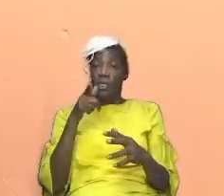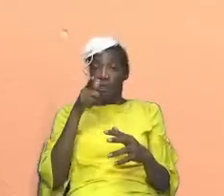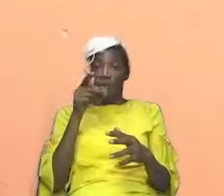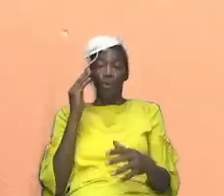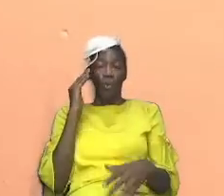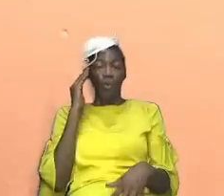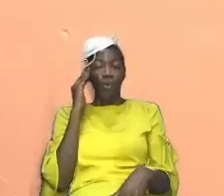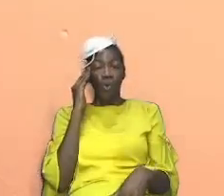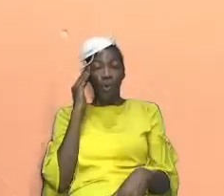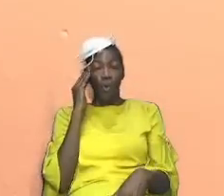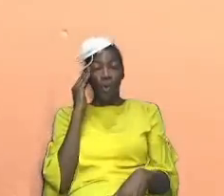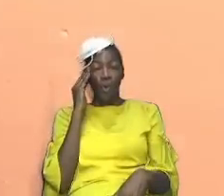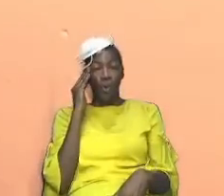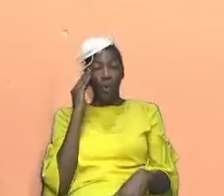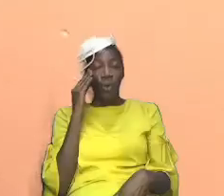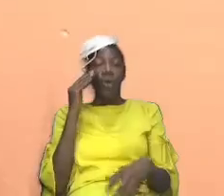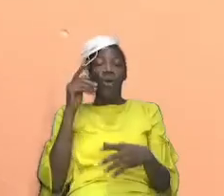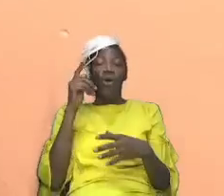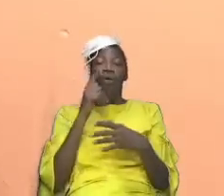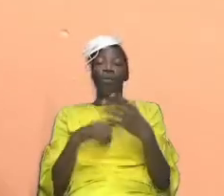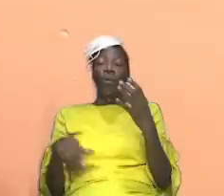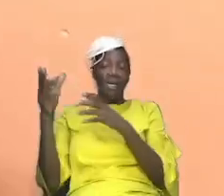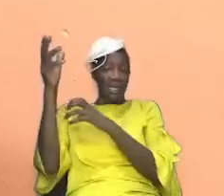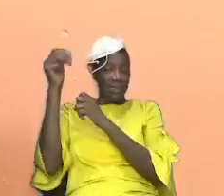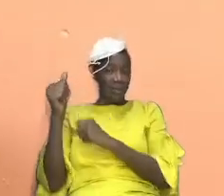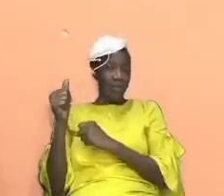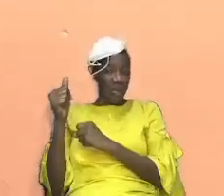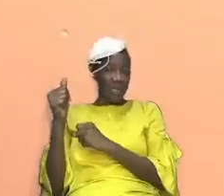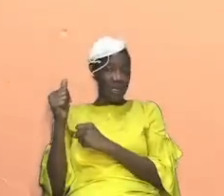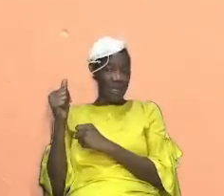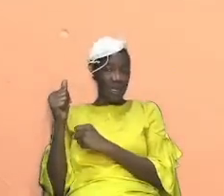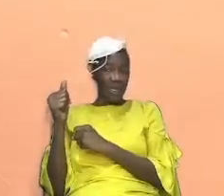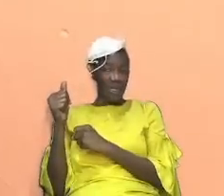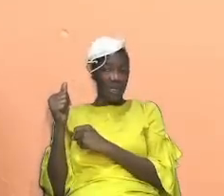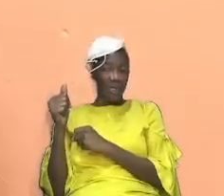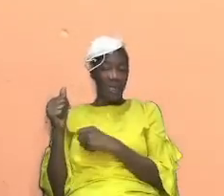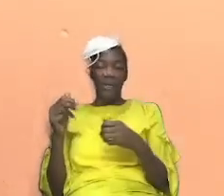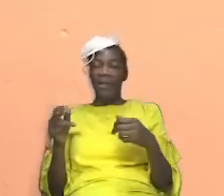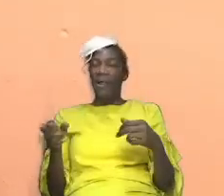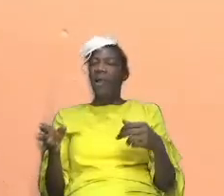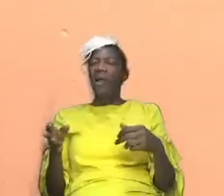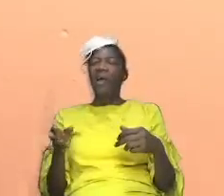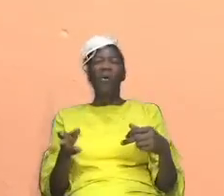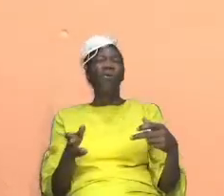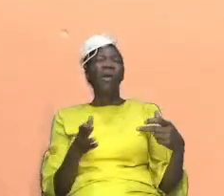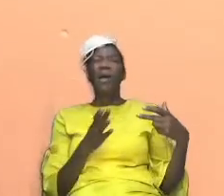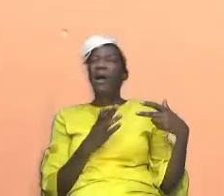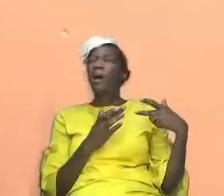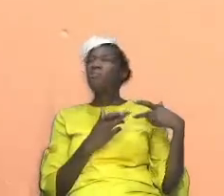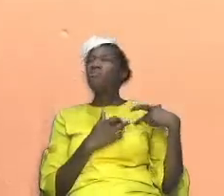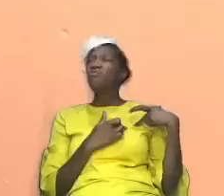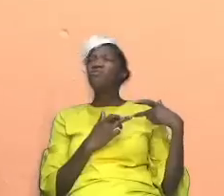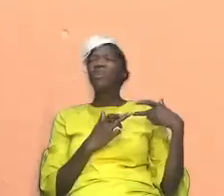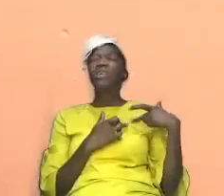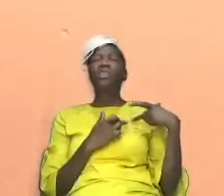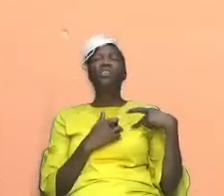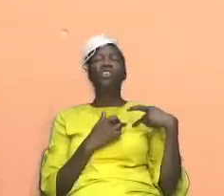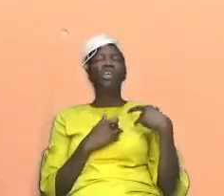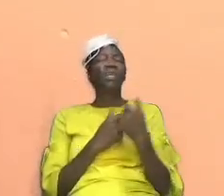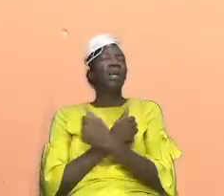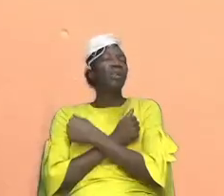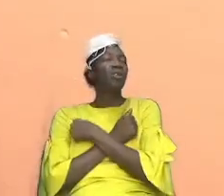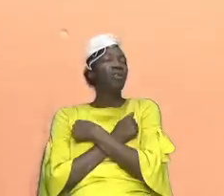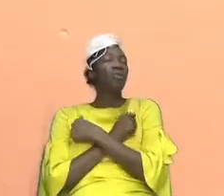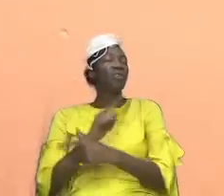and we know what is expected of us and we appreciate it and we embrace it and we live